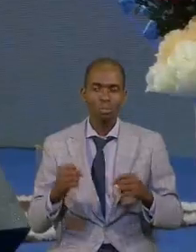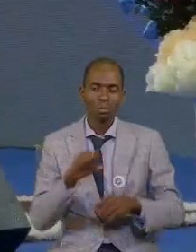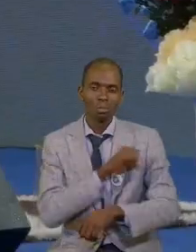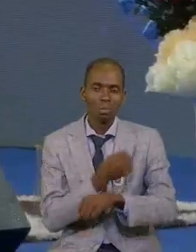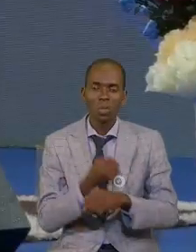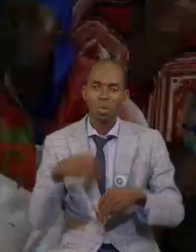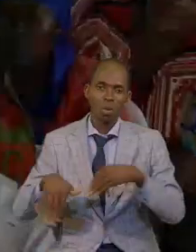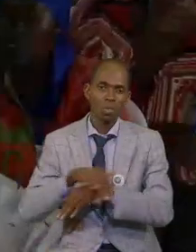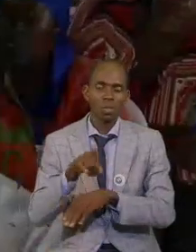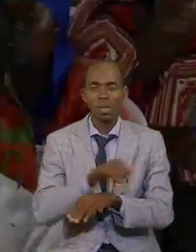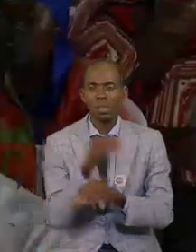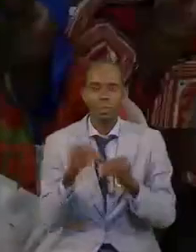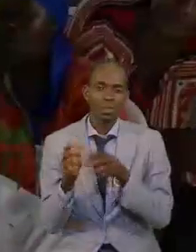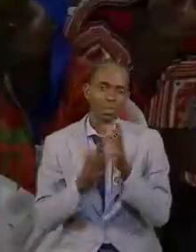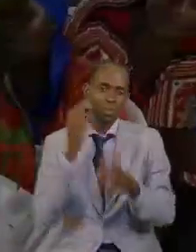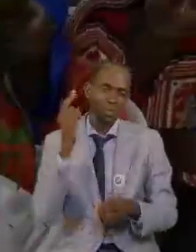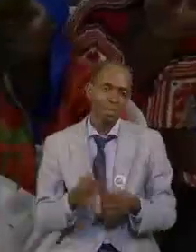Jesus' name.